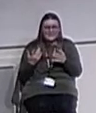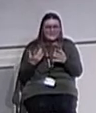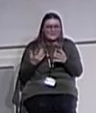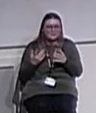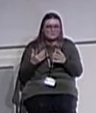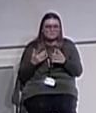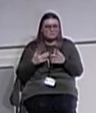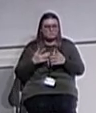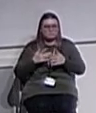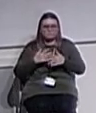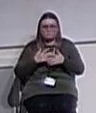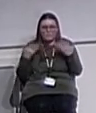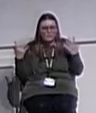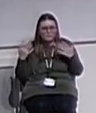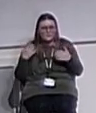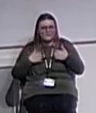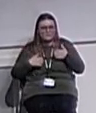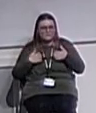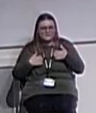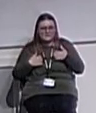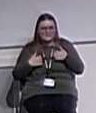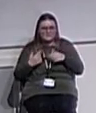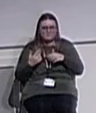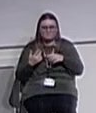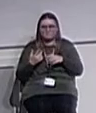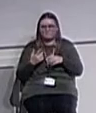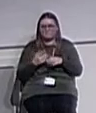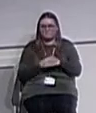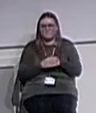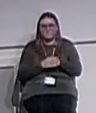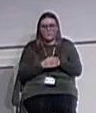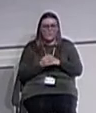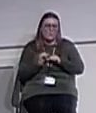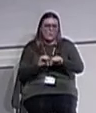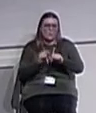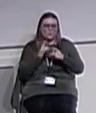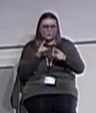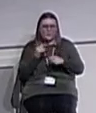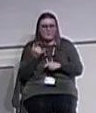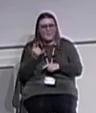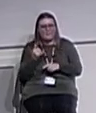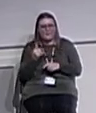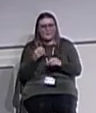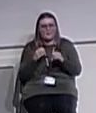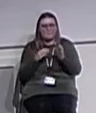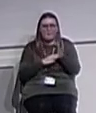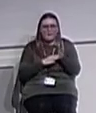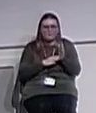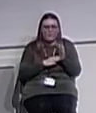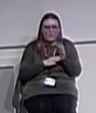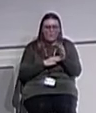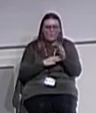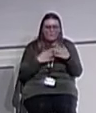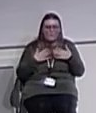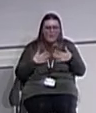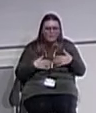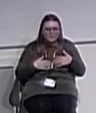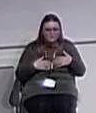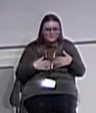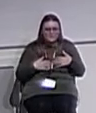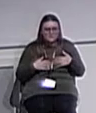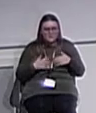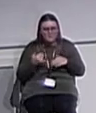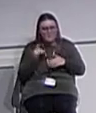Some people may be very interested in genetics. And your tutor could be a microbiologist. So when they ask you to write an essay, they may give you